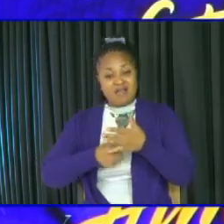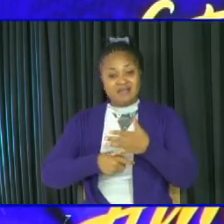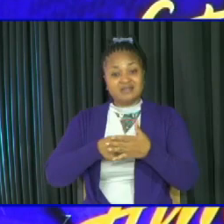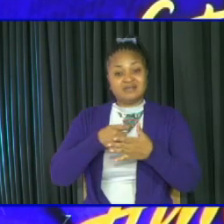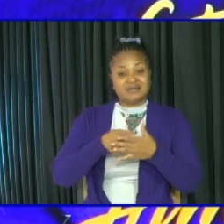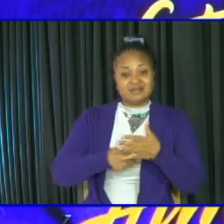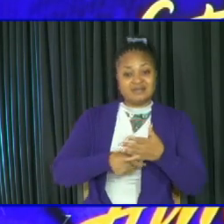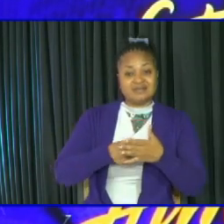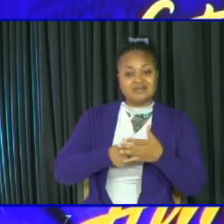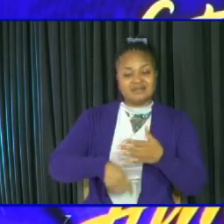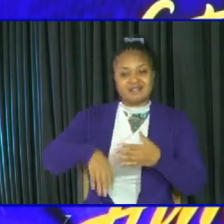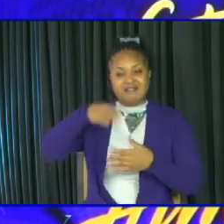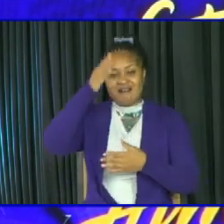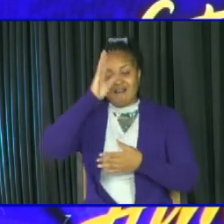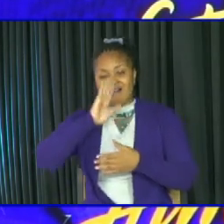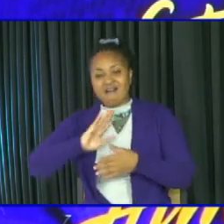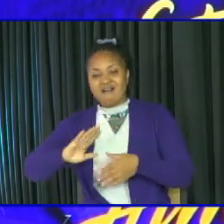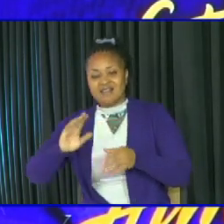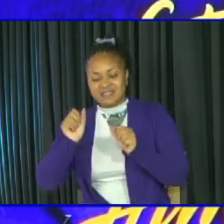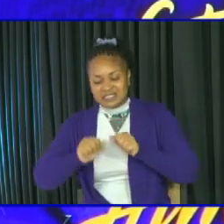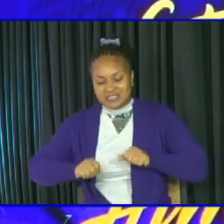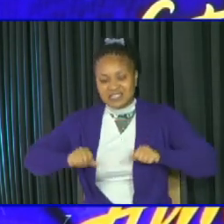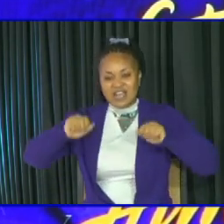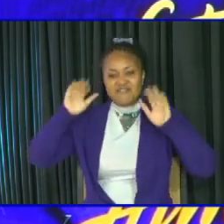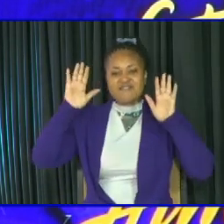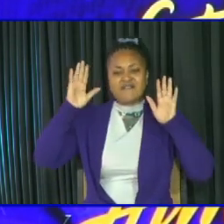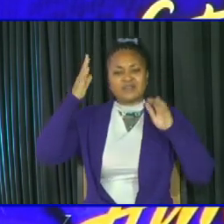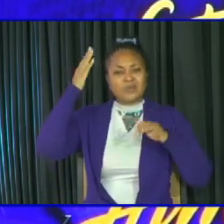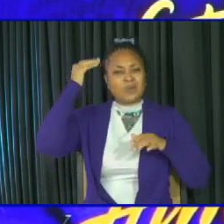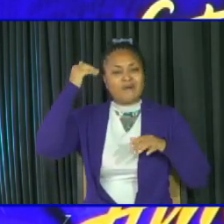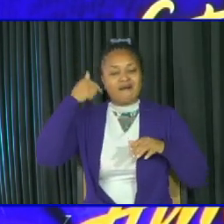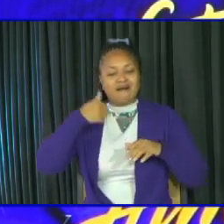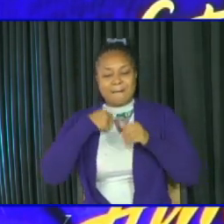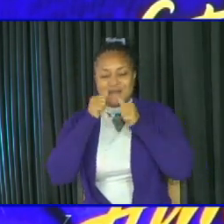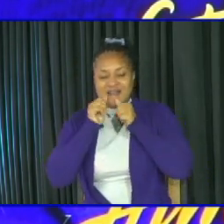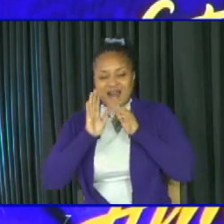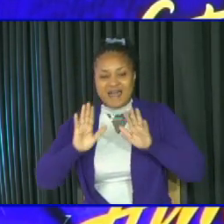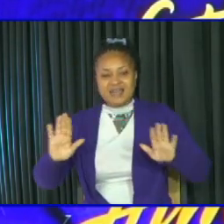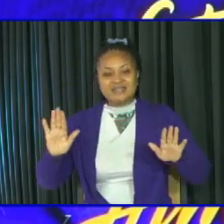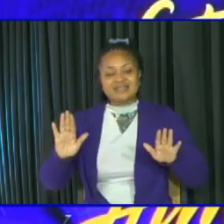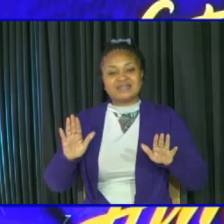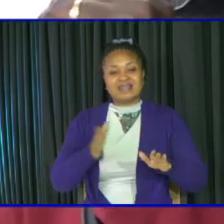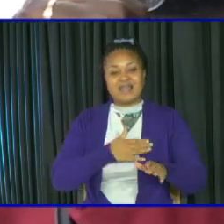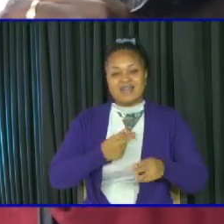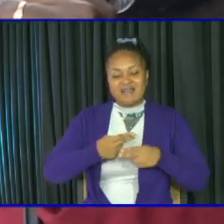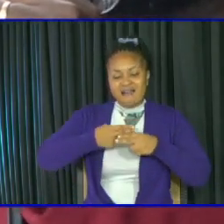I can't be sacrificed, 'cause I am blessed and